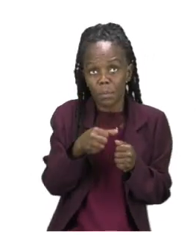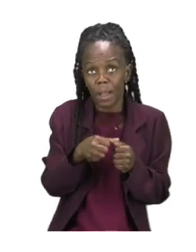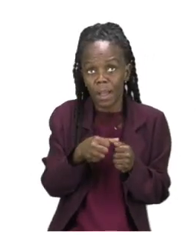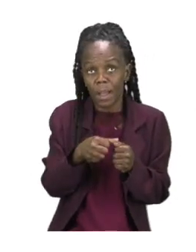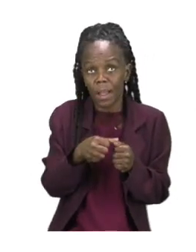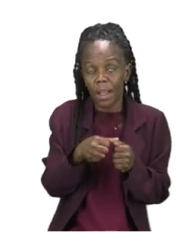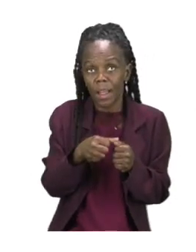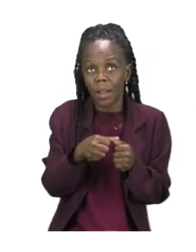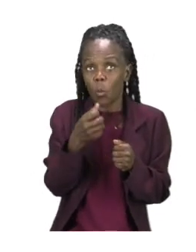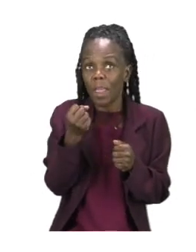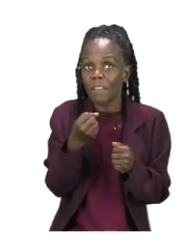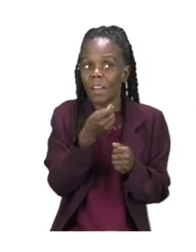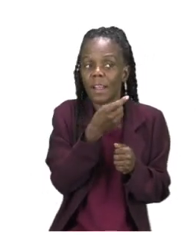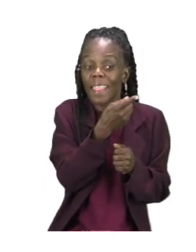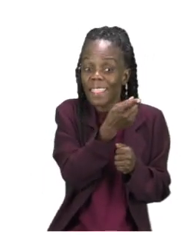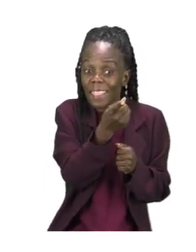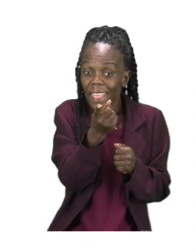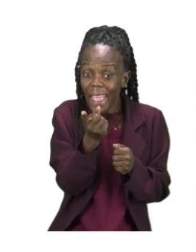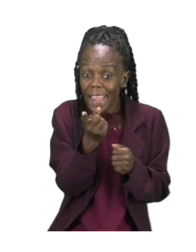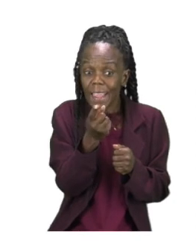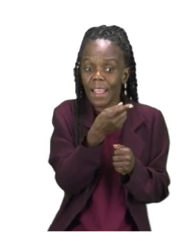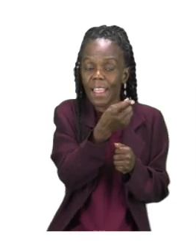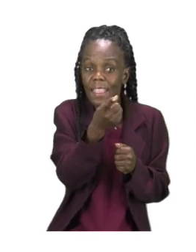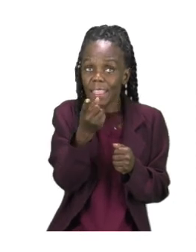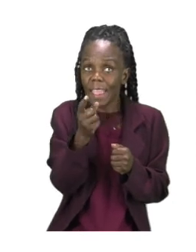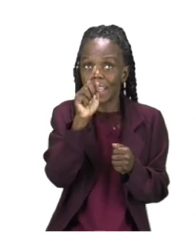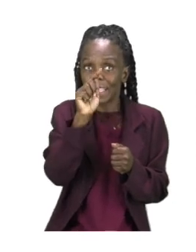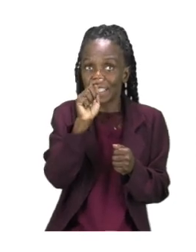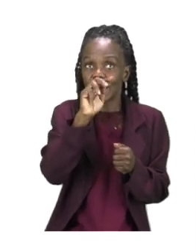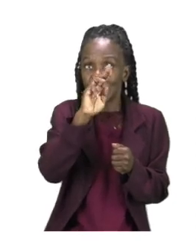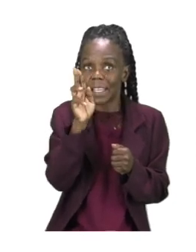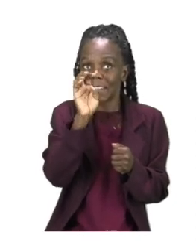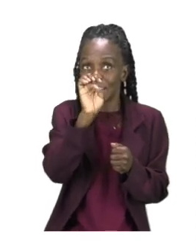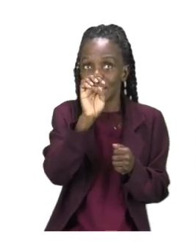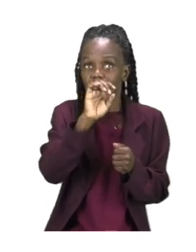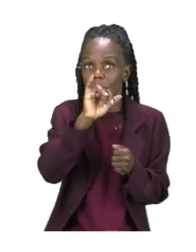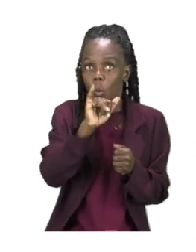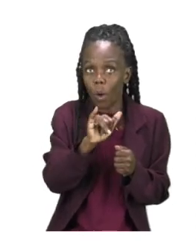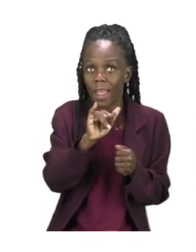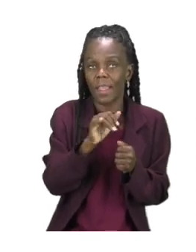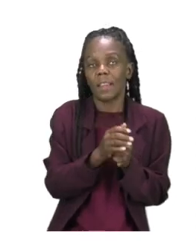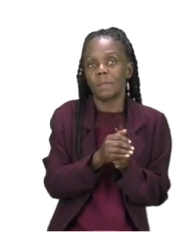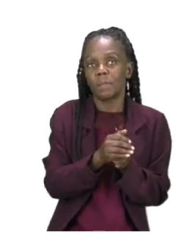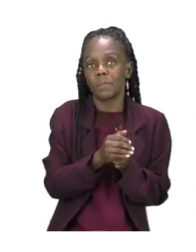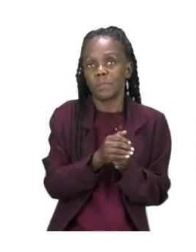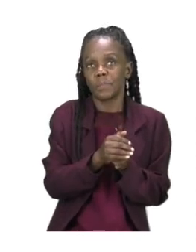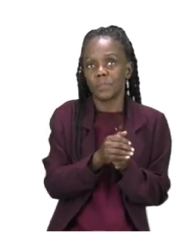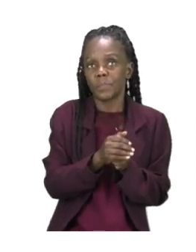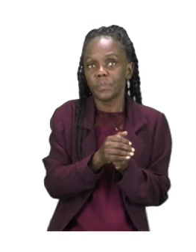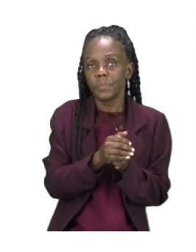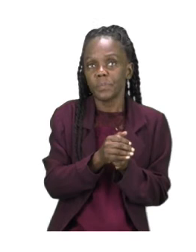car, which means it is more than one person being talked about. So a word like my and